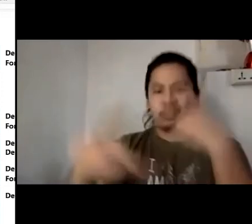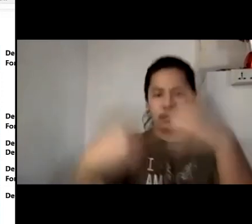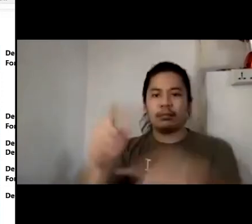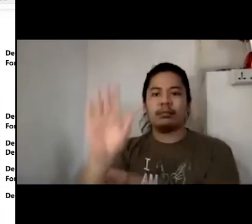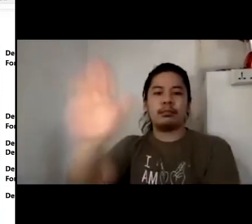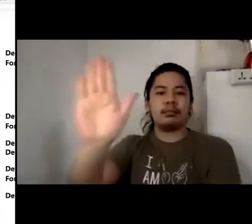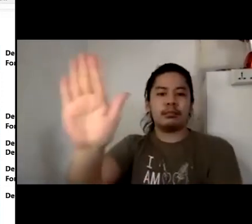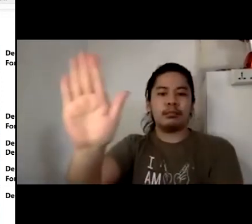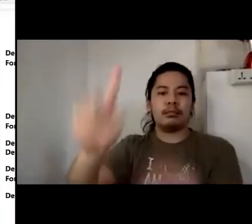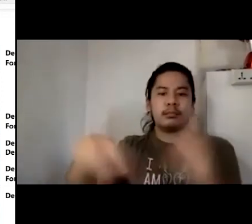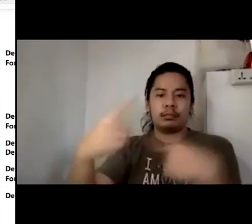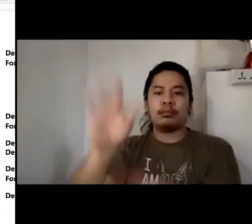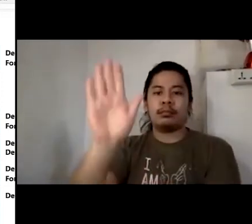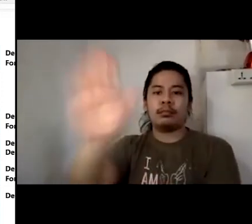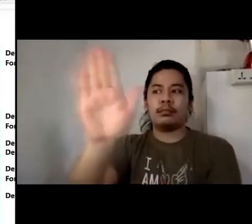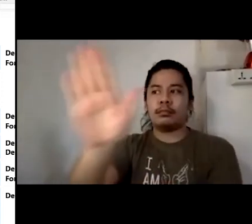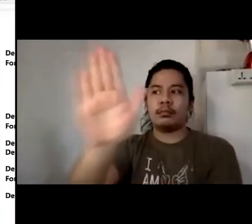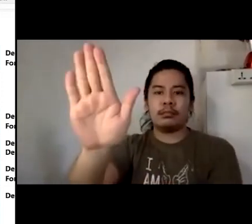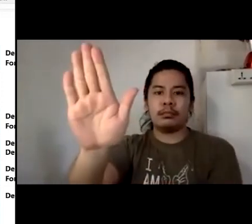Yeah.